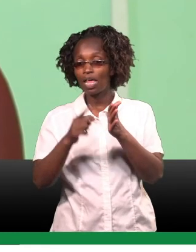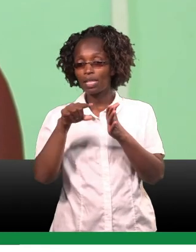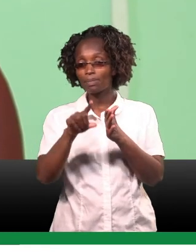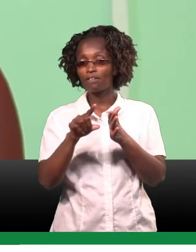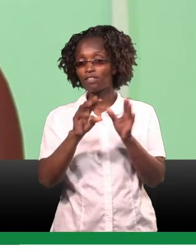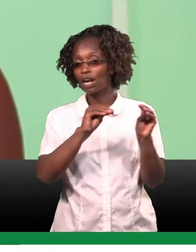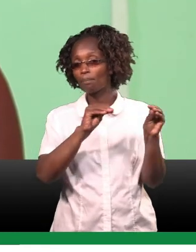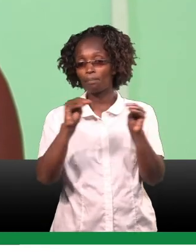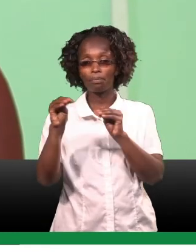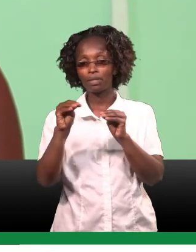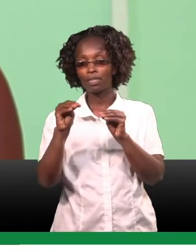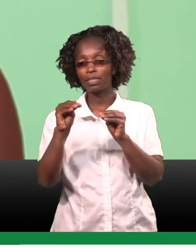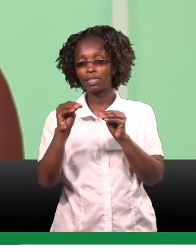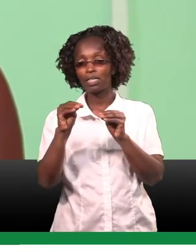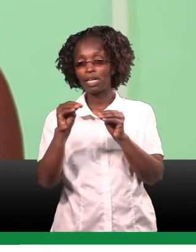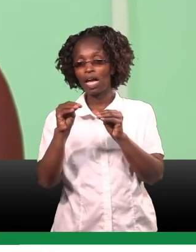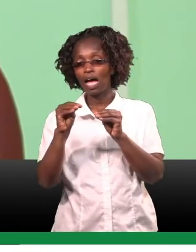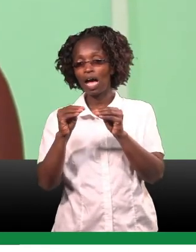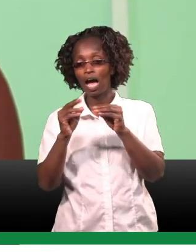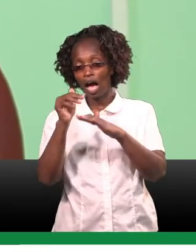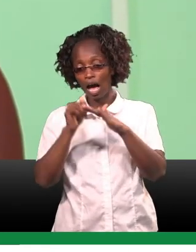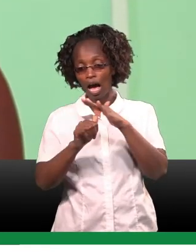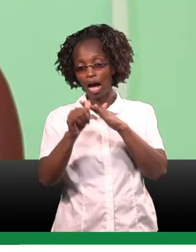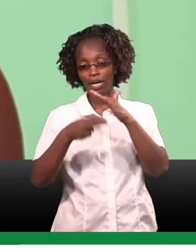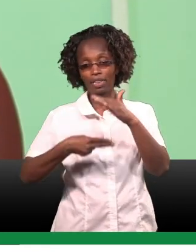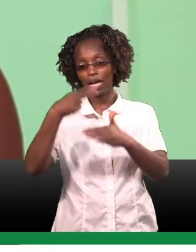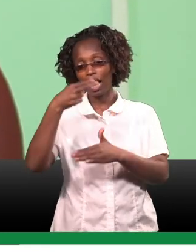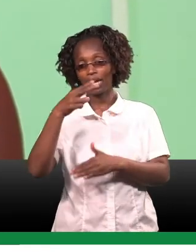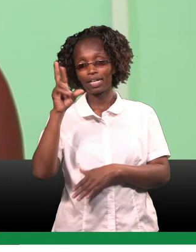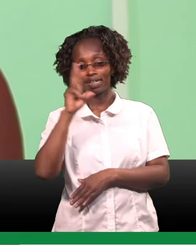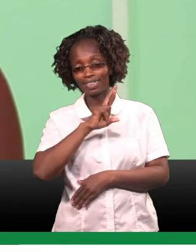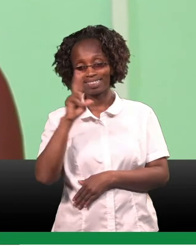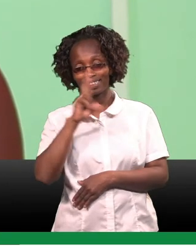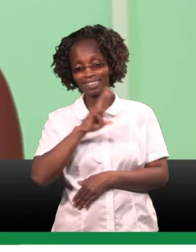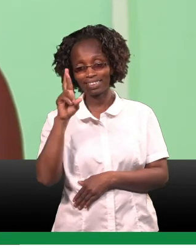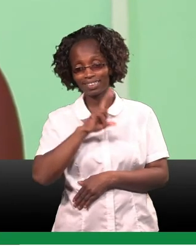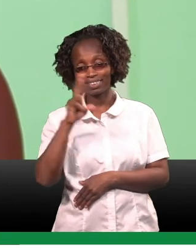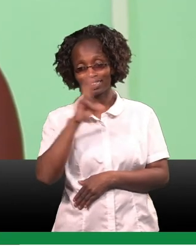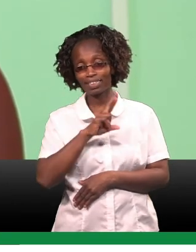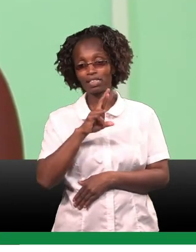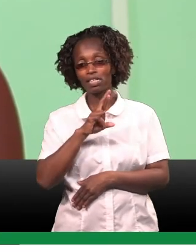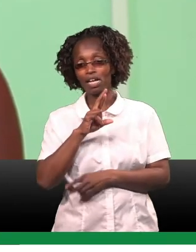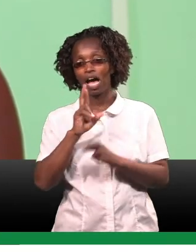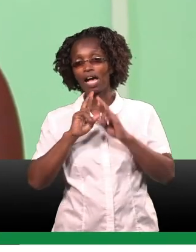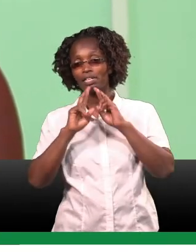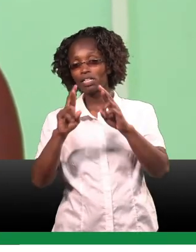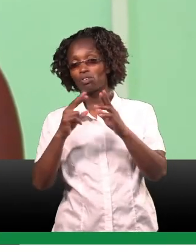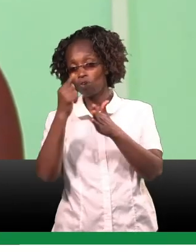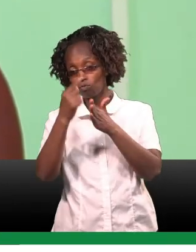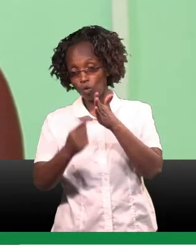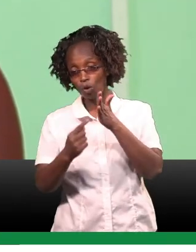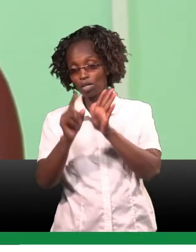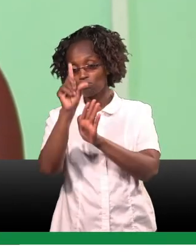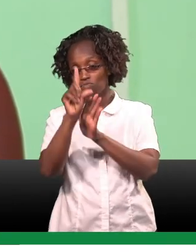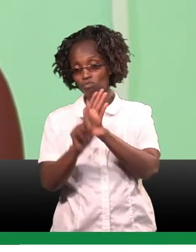getting hypoxic death. Okay, hypoxic death, I mean death as a result of low oxygen level.